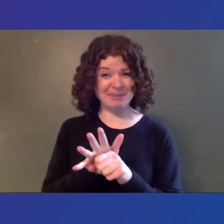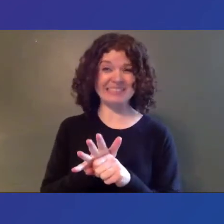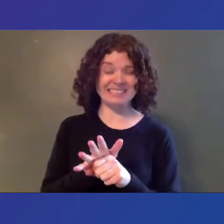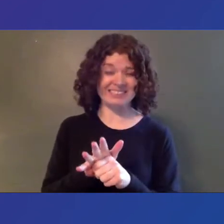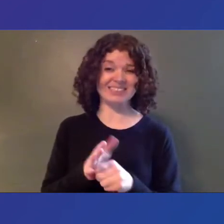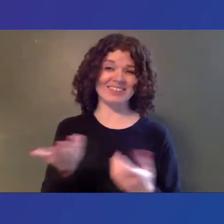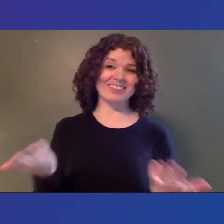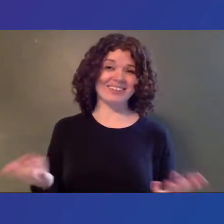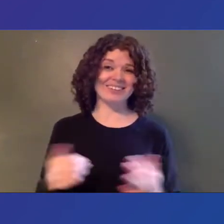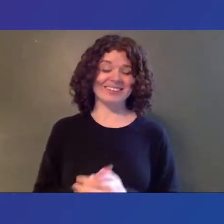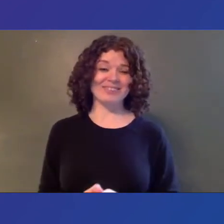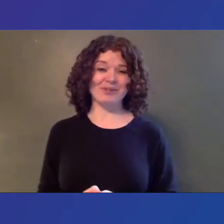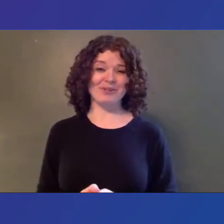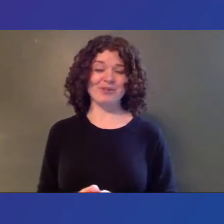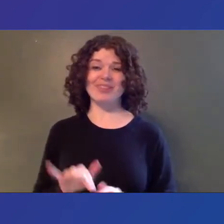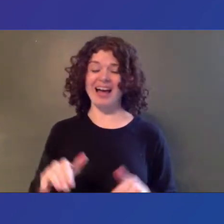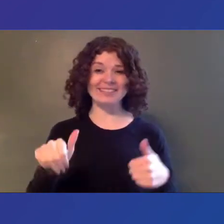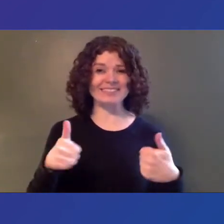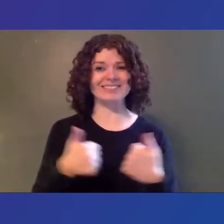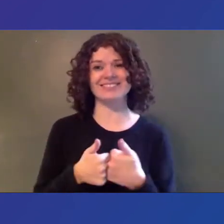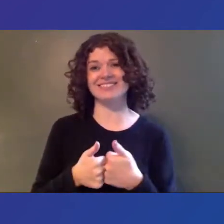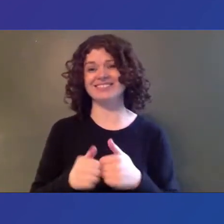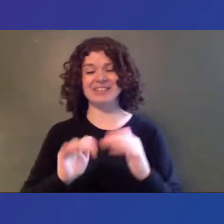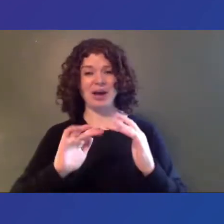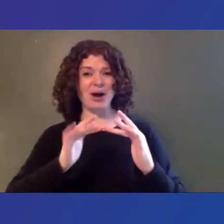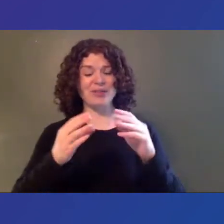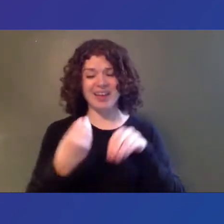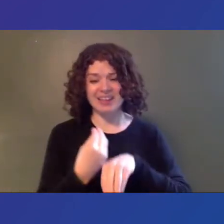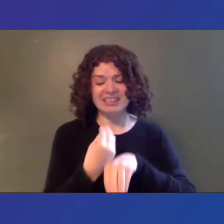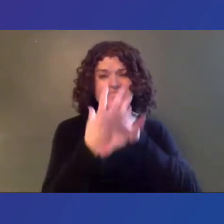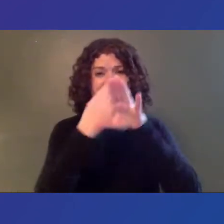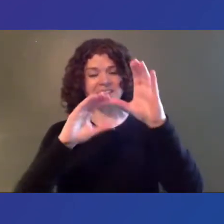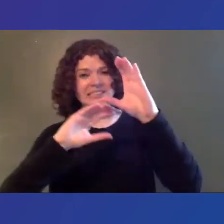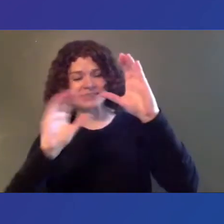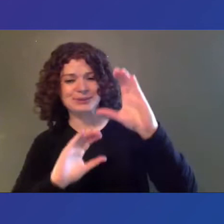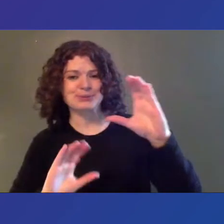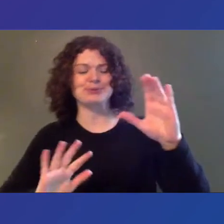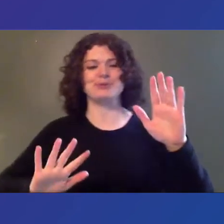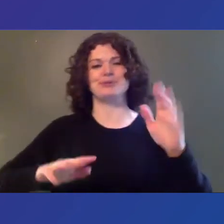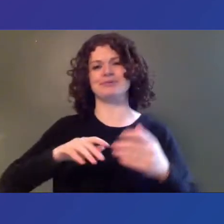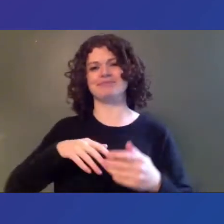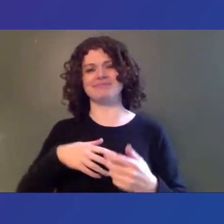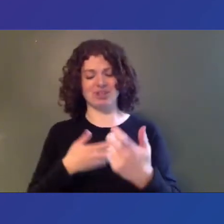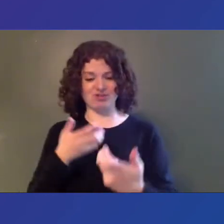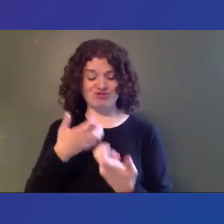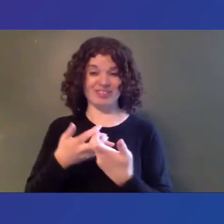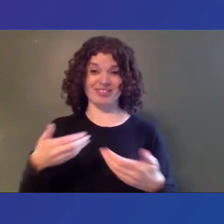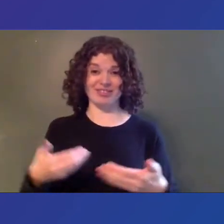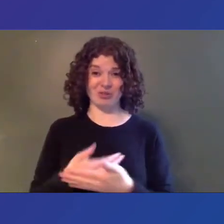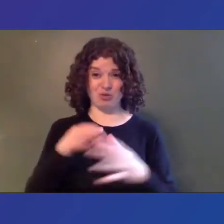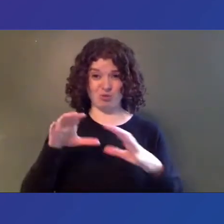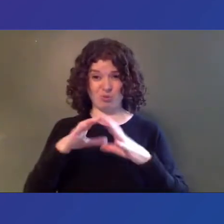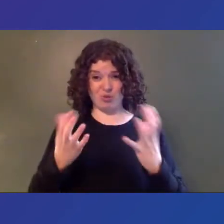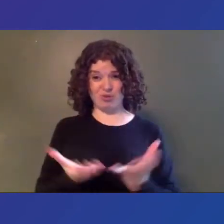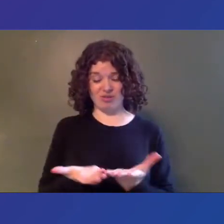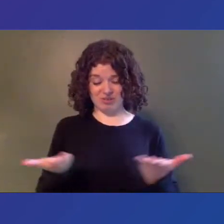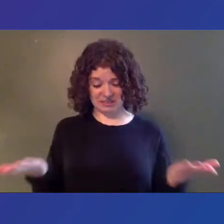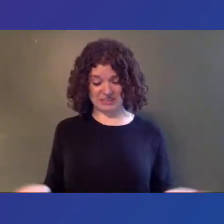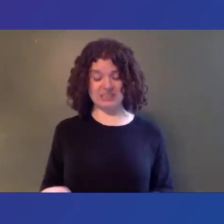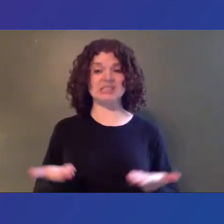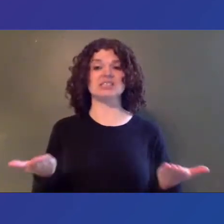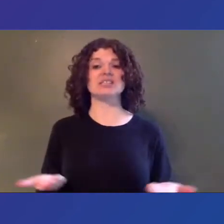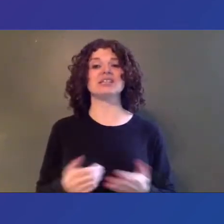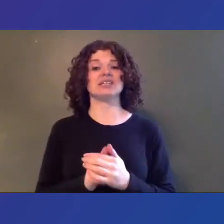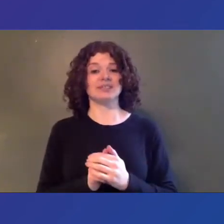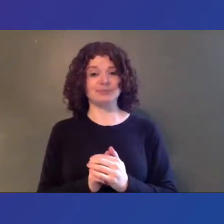So, you know, with the challenge of online and, you know, adjusting to the world as we know it now, I found that